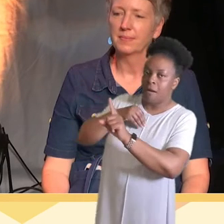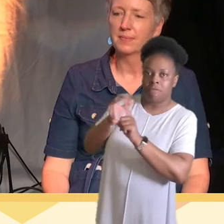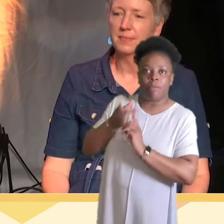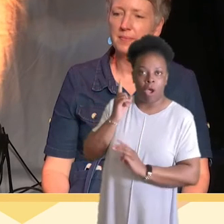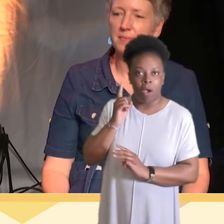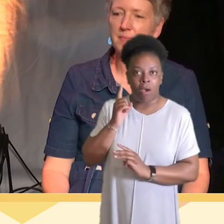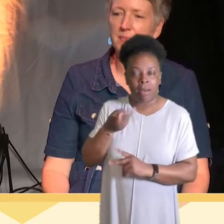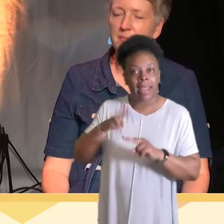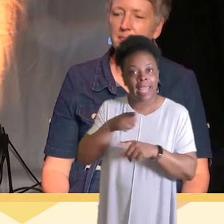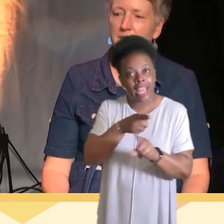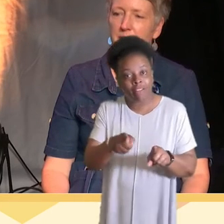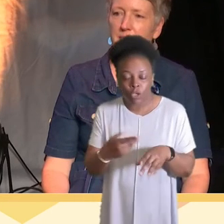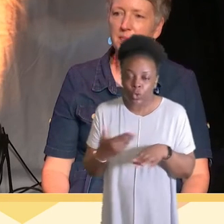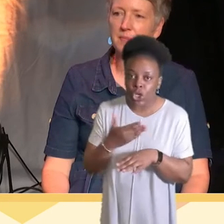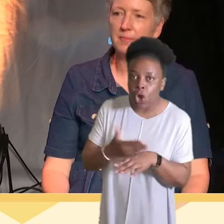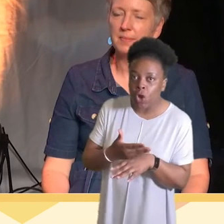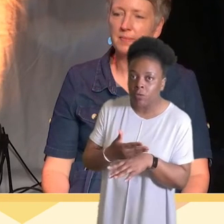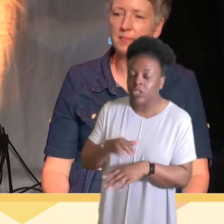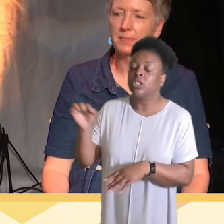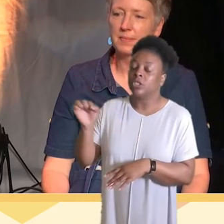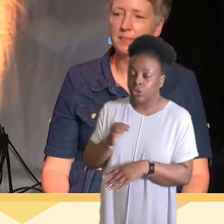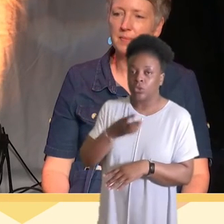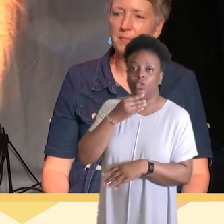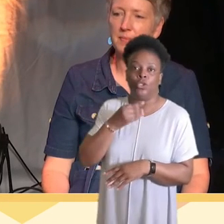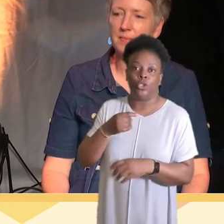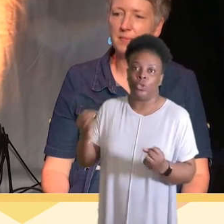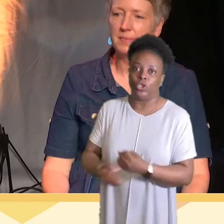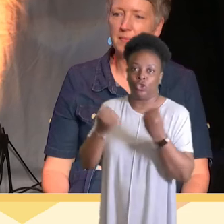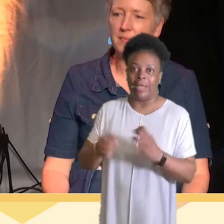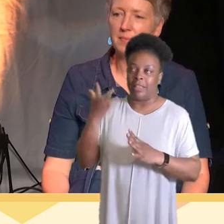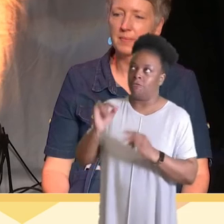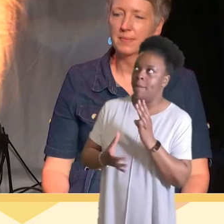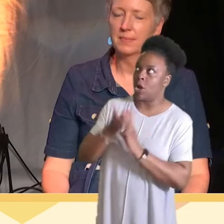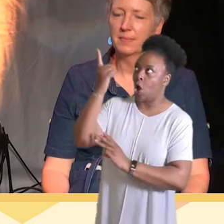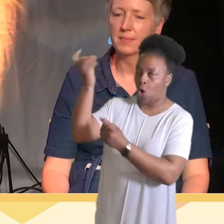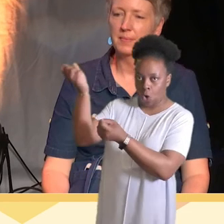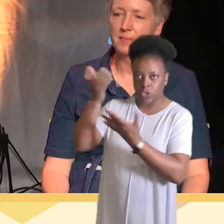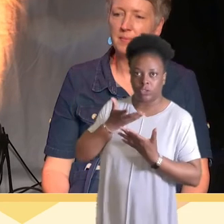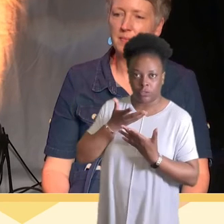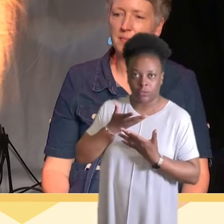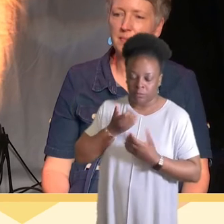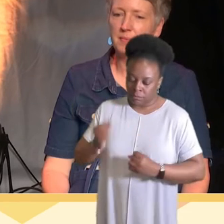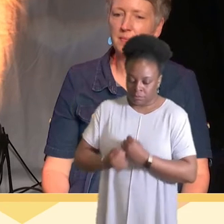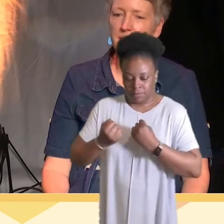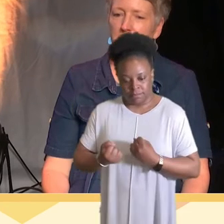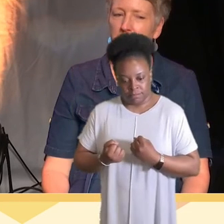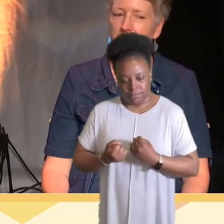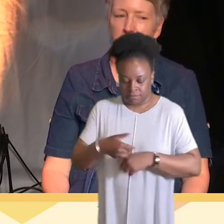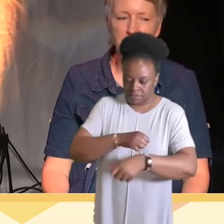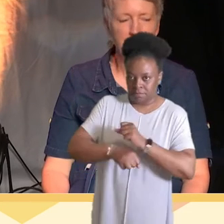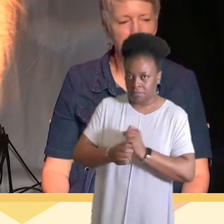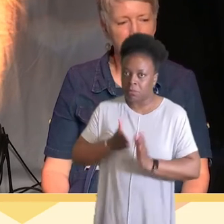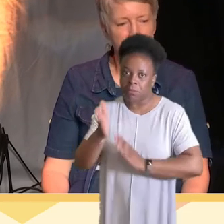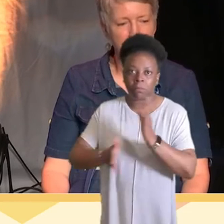serves, they should do so with the strength that God supplies, so that in all things God may